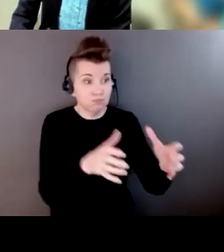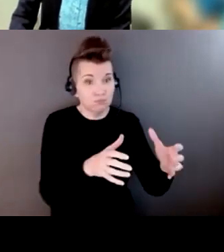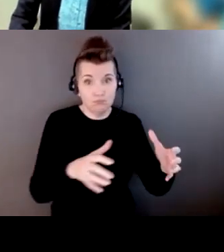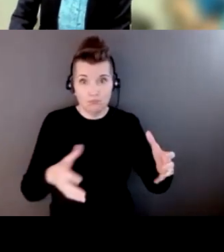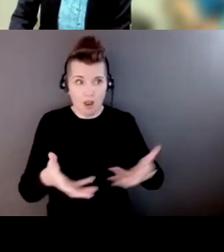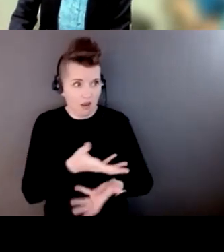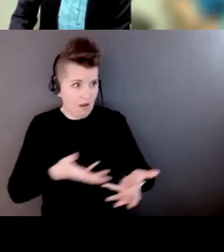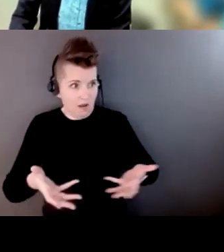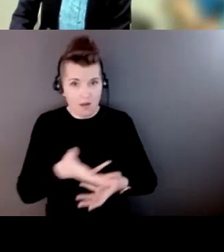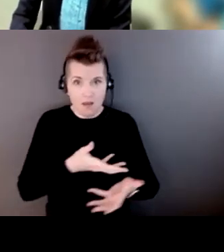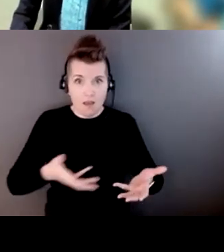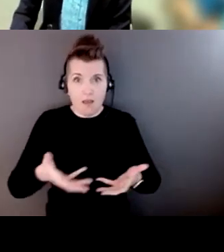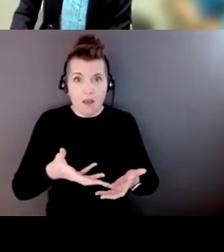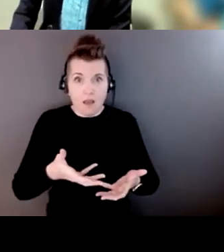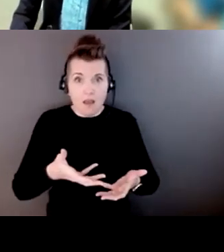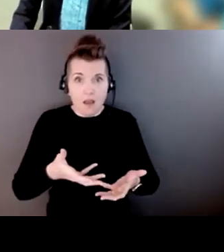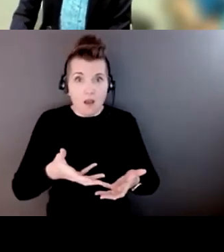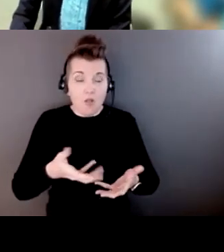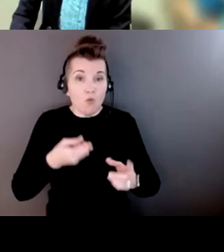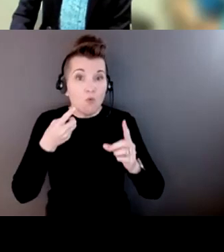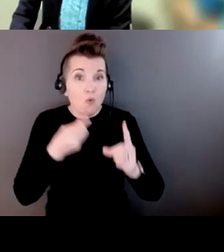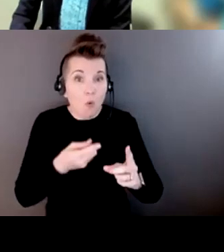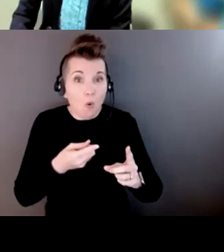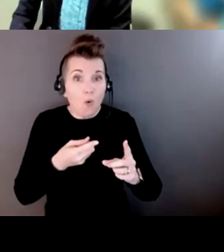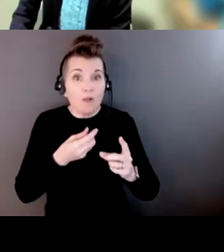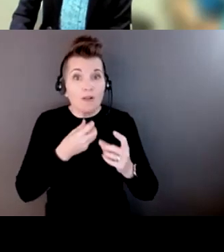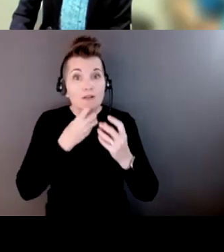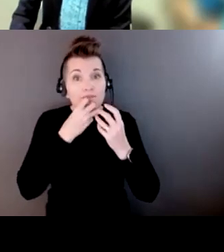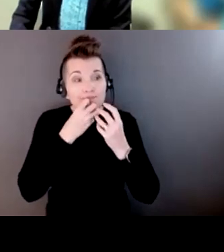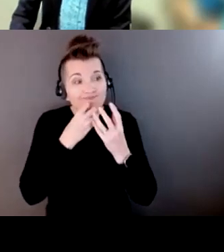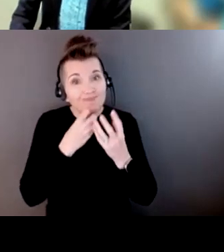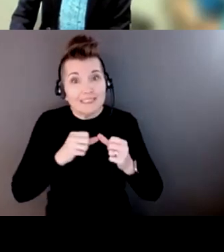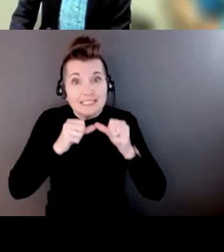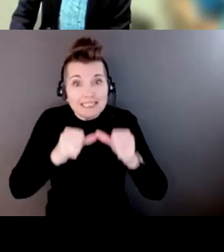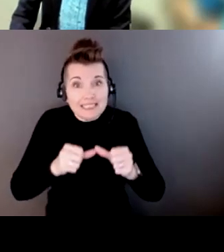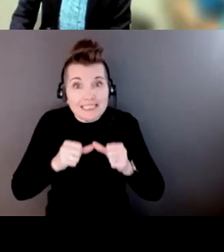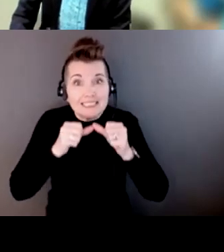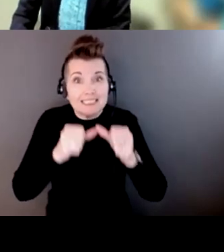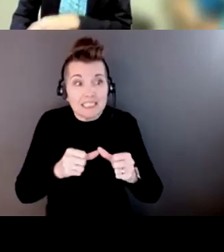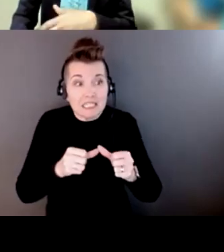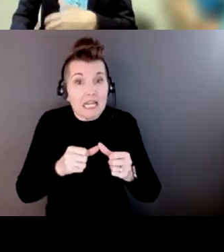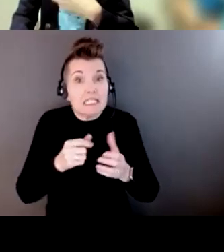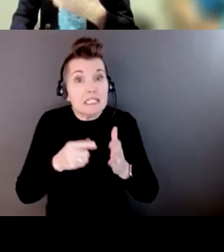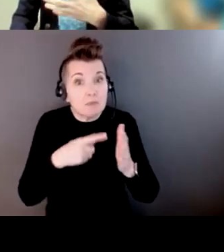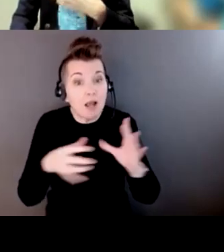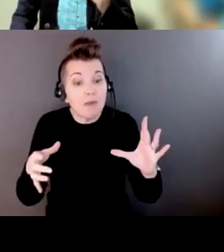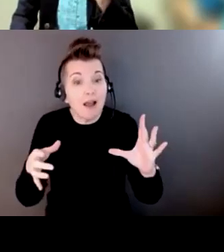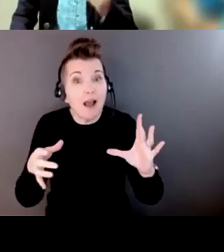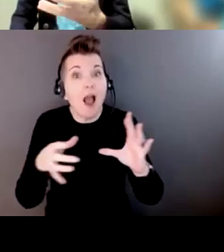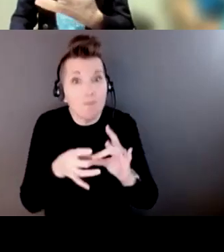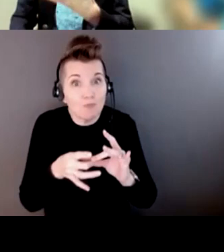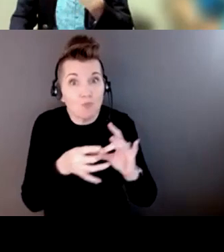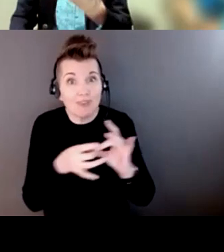improve, preserve, and maybe even restore some of these relationships, so that what we want to